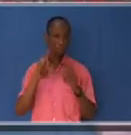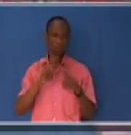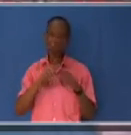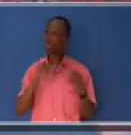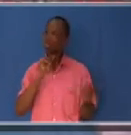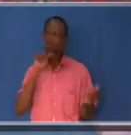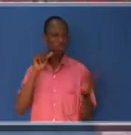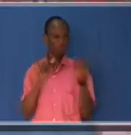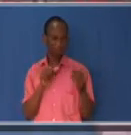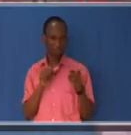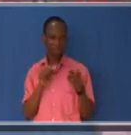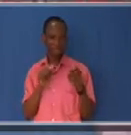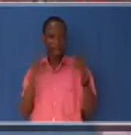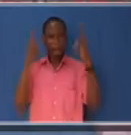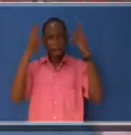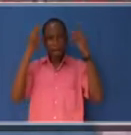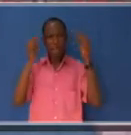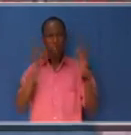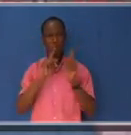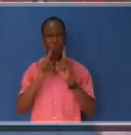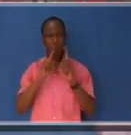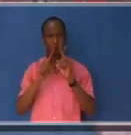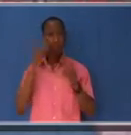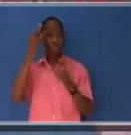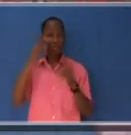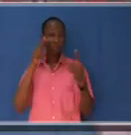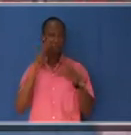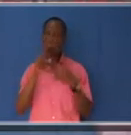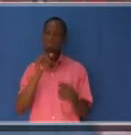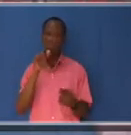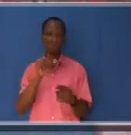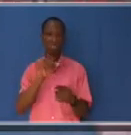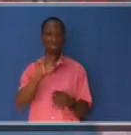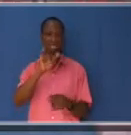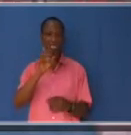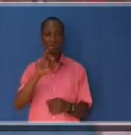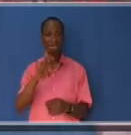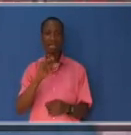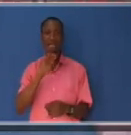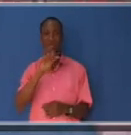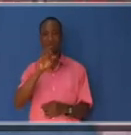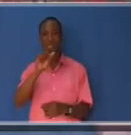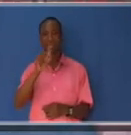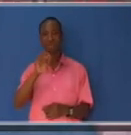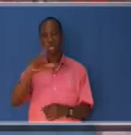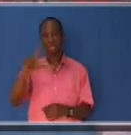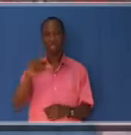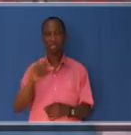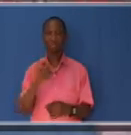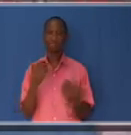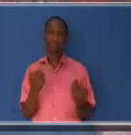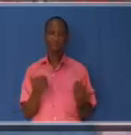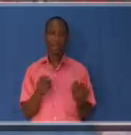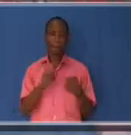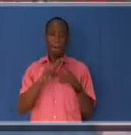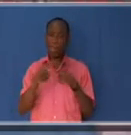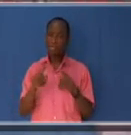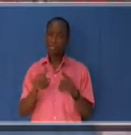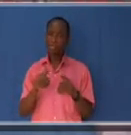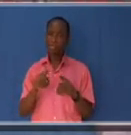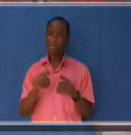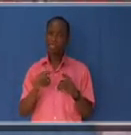yankopon ebue na no kan se o yi ni medoba oso mani muntie no eda no a Johannes boni bo